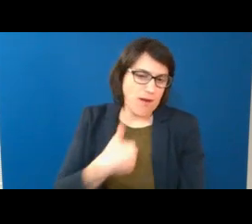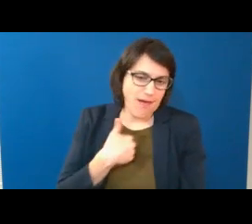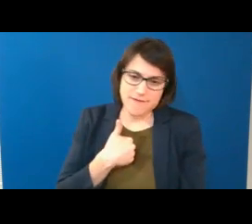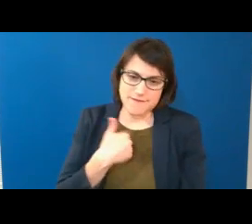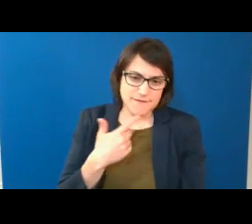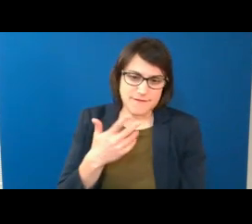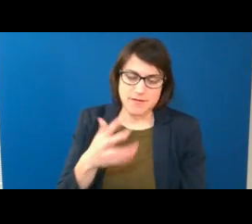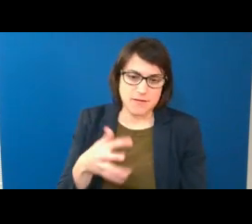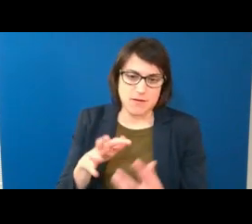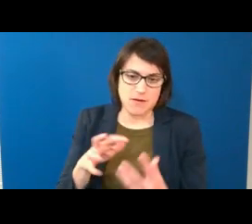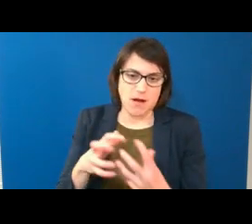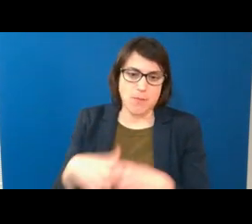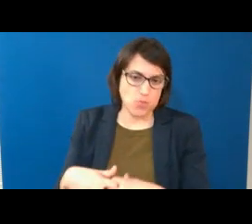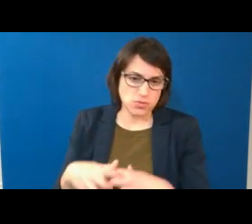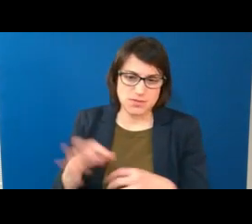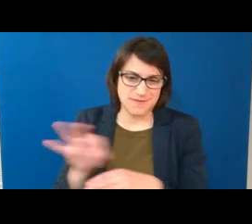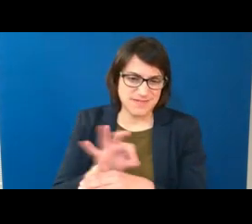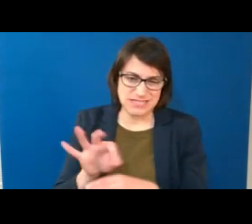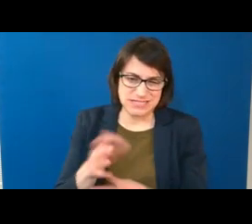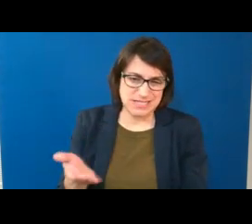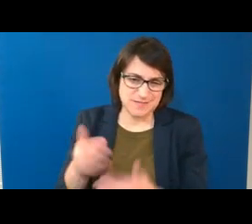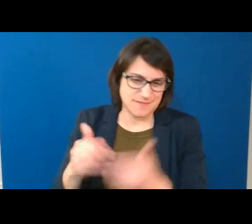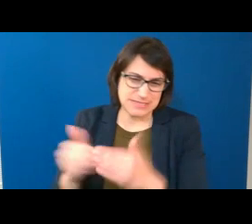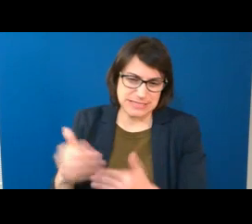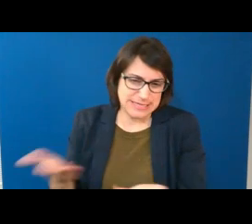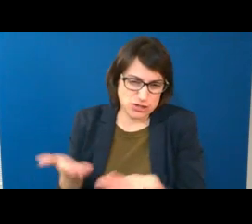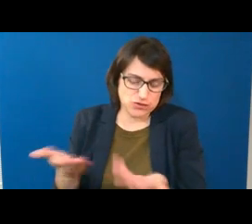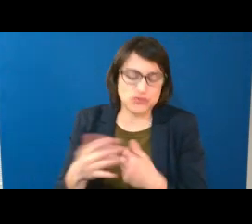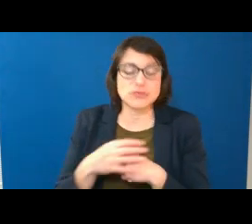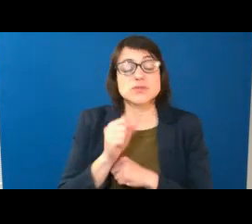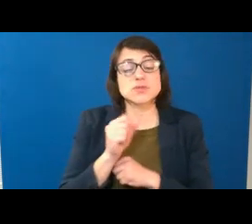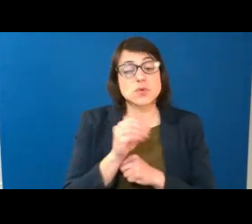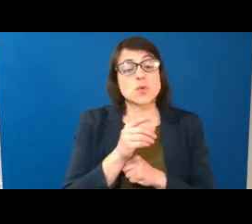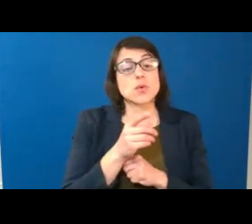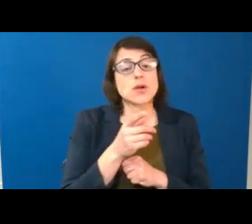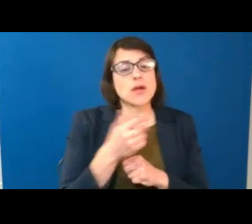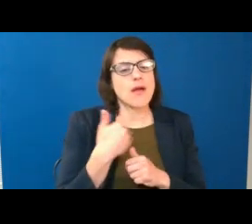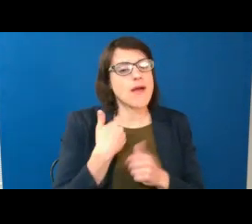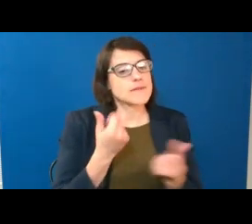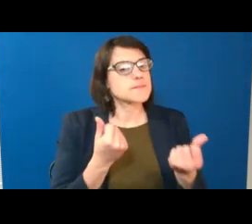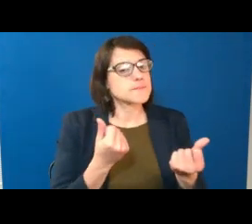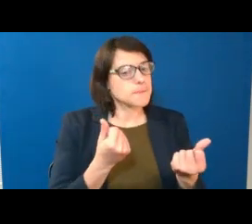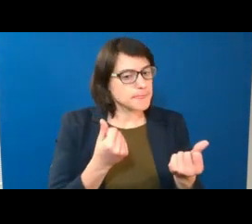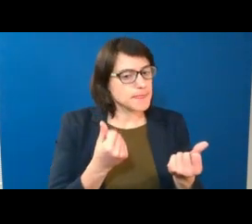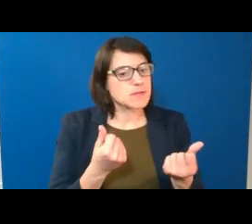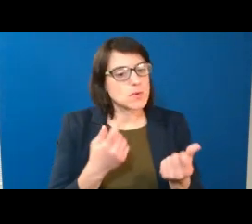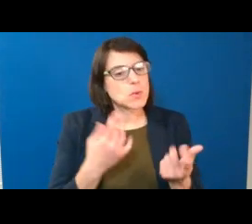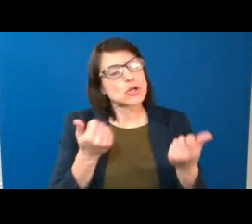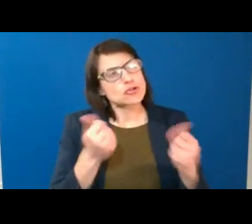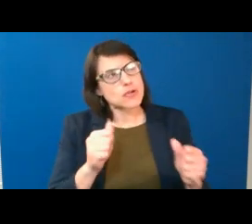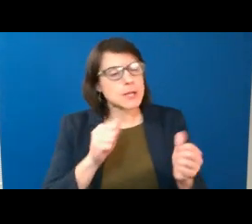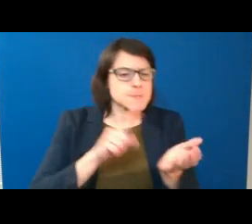explore other programs. And there's lots of local programs for reuse as well. So we try to make those resources hyper